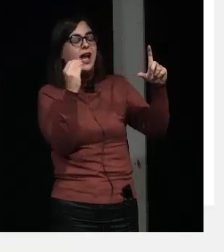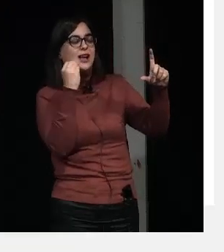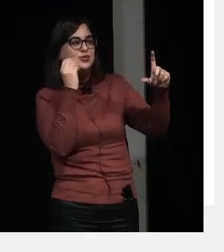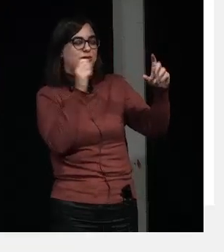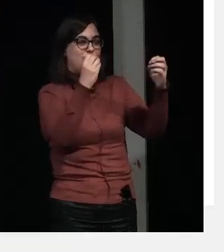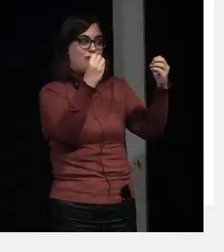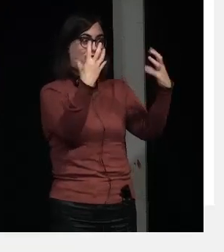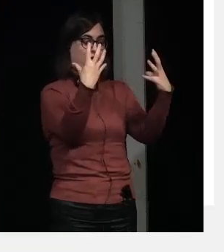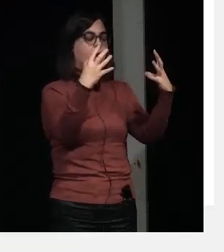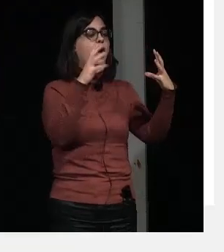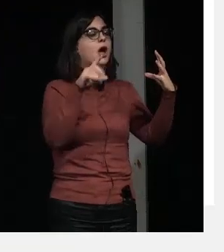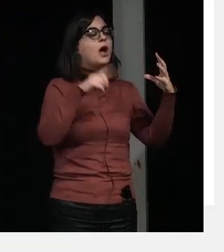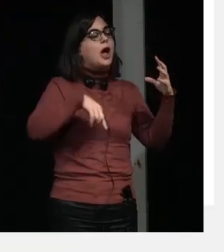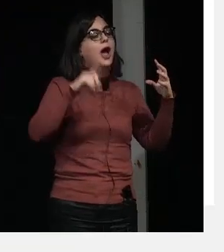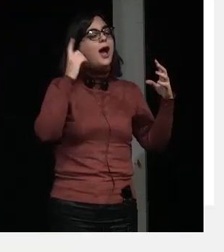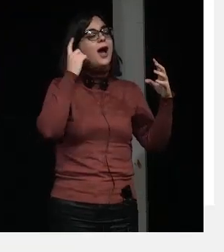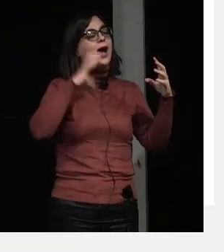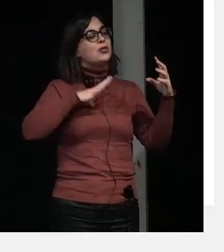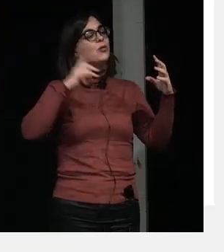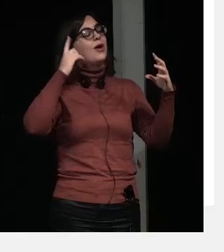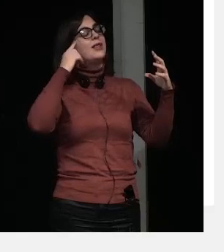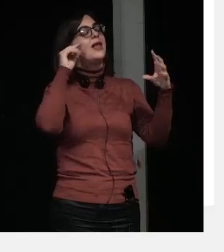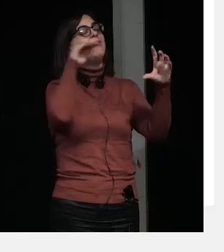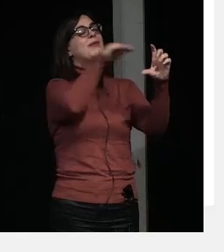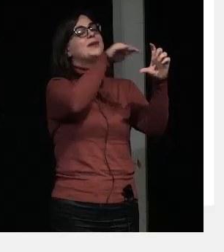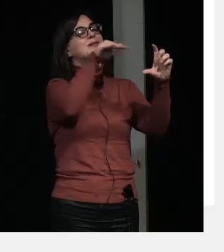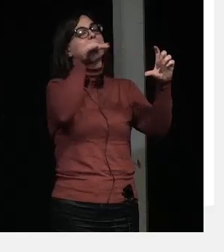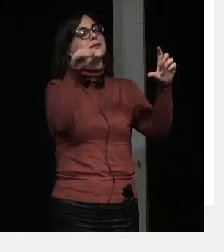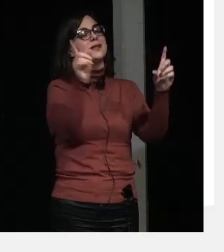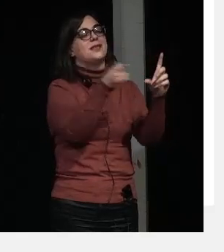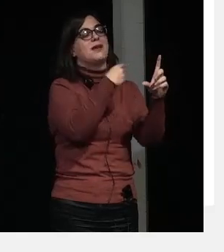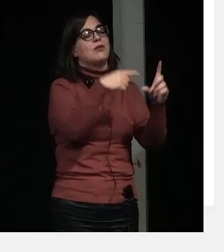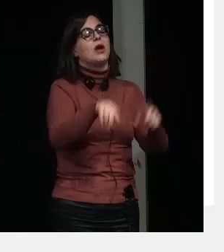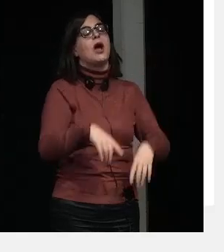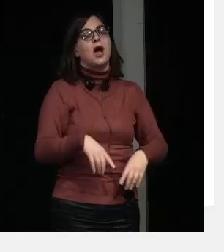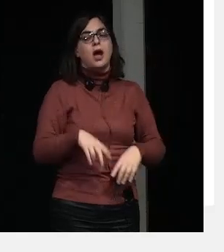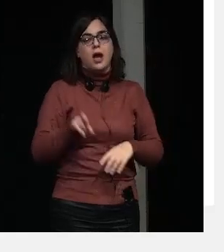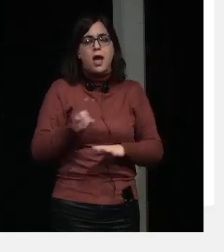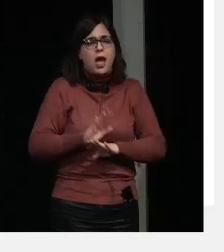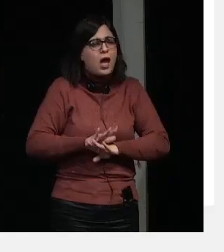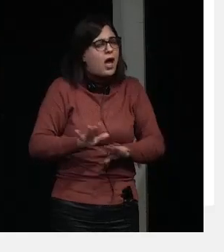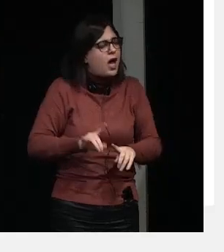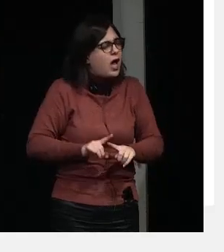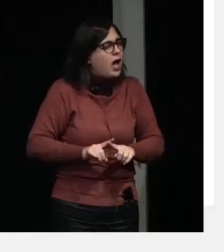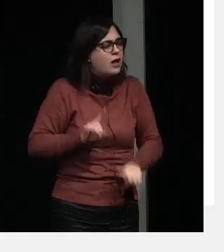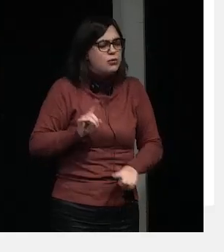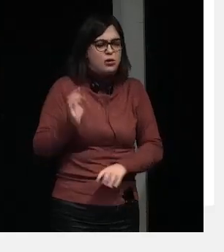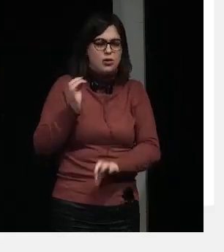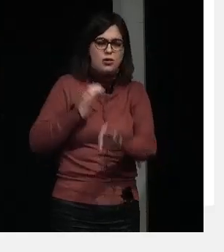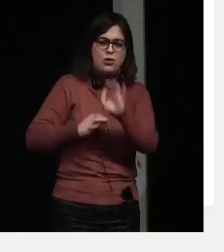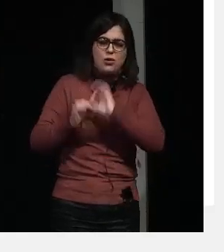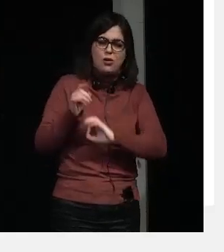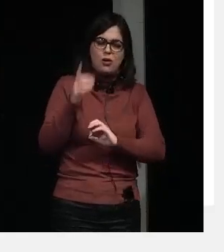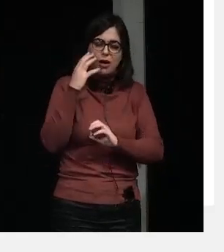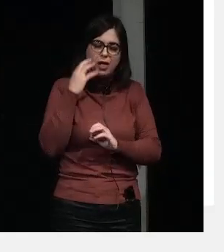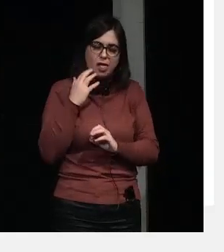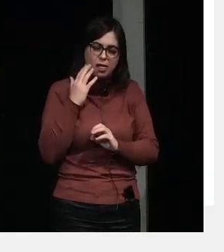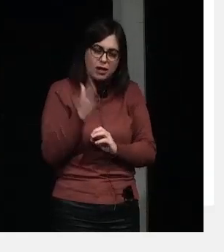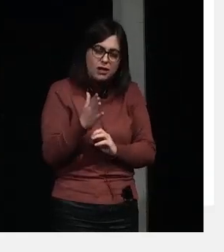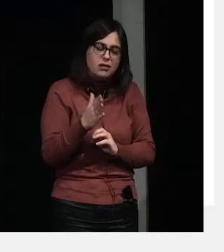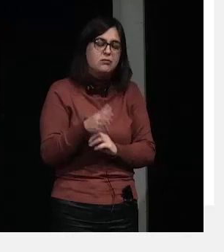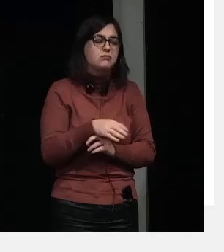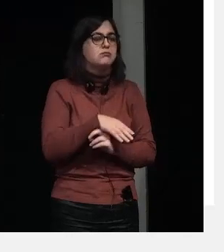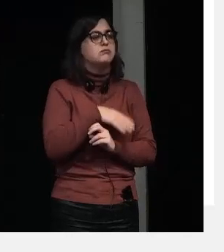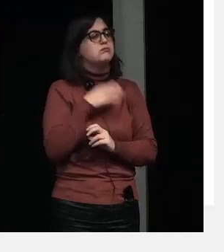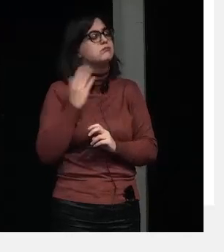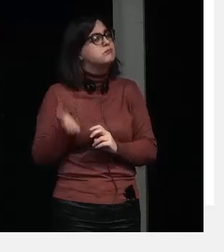is that? And I was like, oh, that's free, that's super simple. And yet we'd walk around the museum and realize